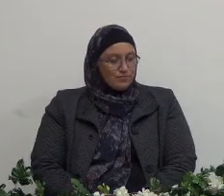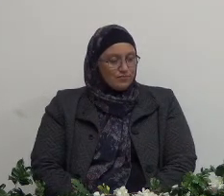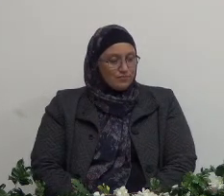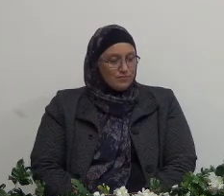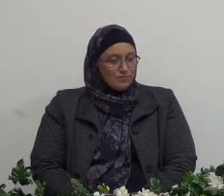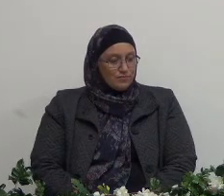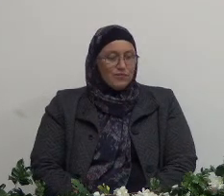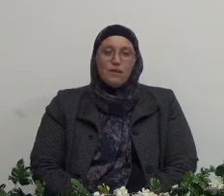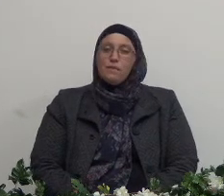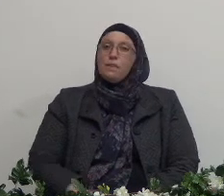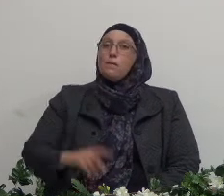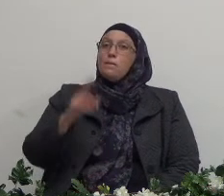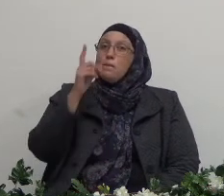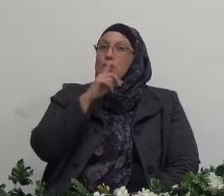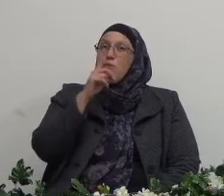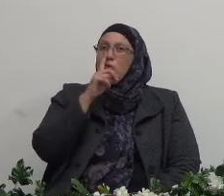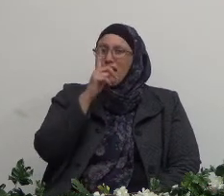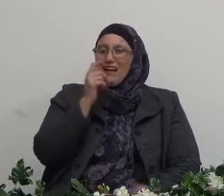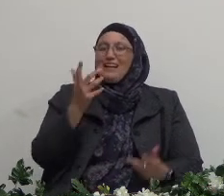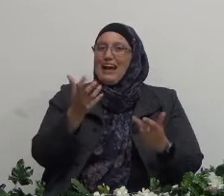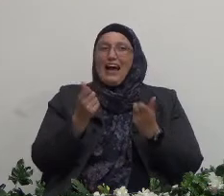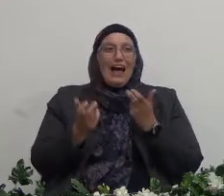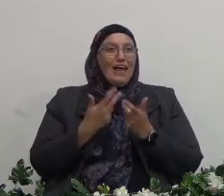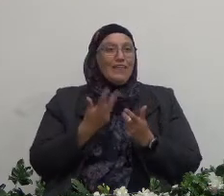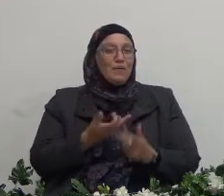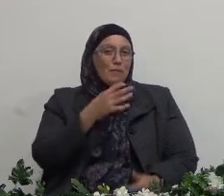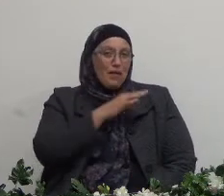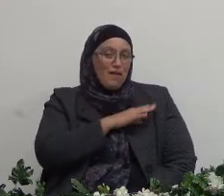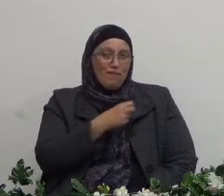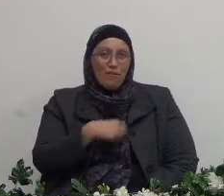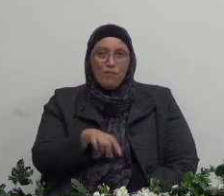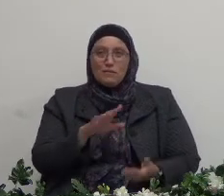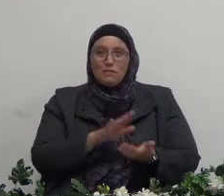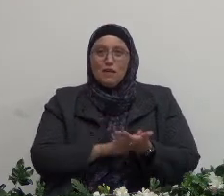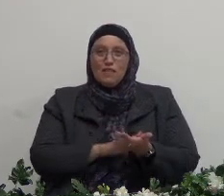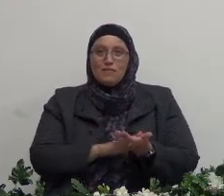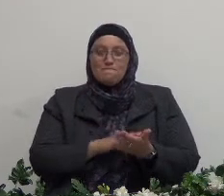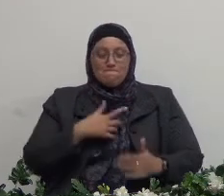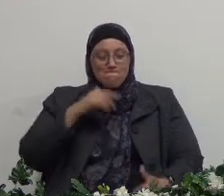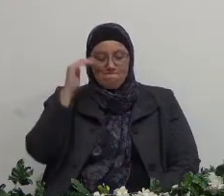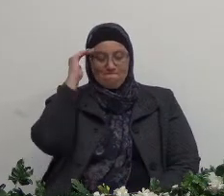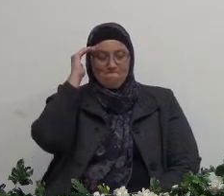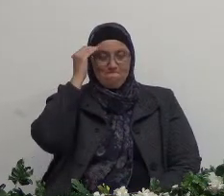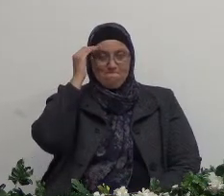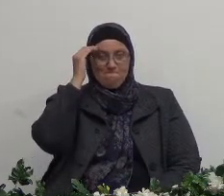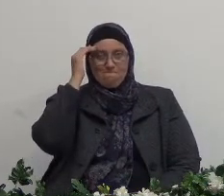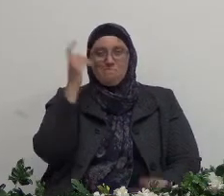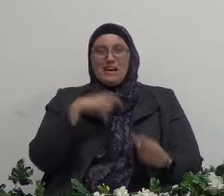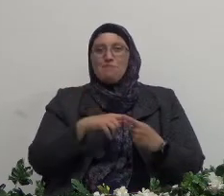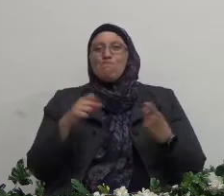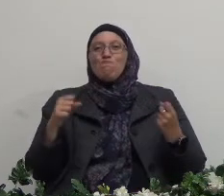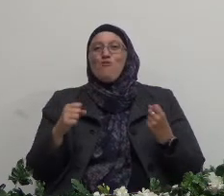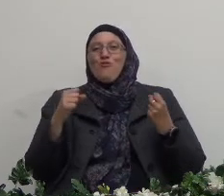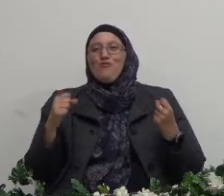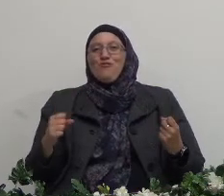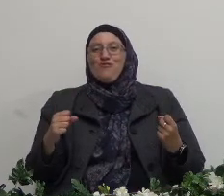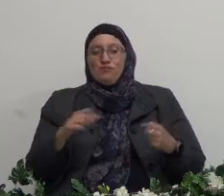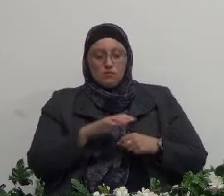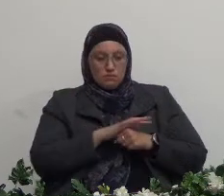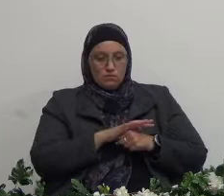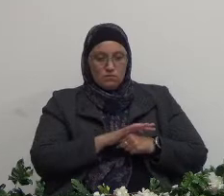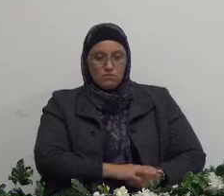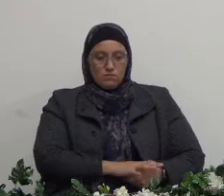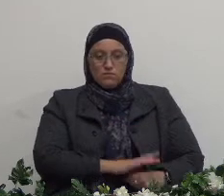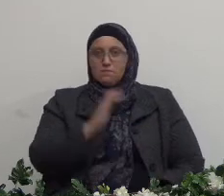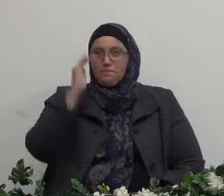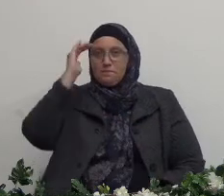the ability and in strengthening their willpower. Because it goes with suppression of the desire. The fact